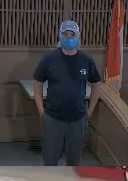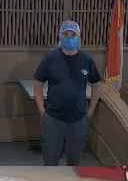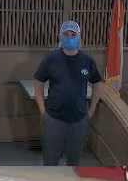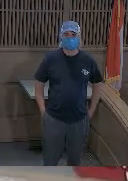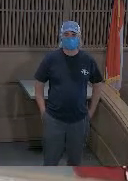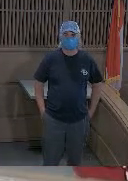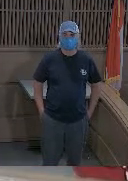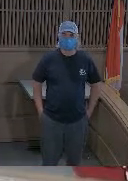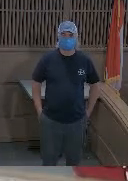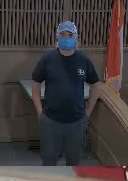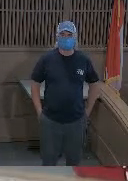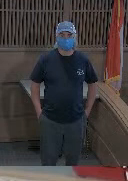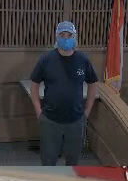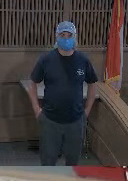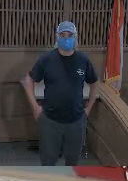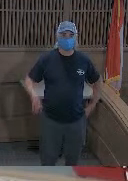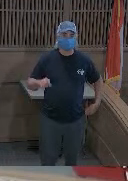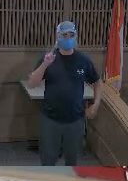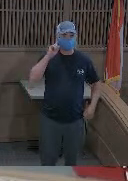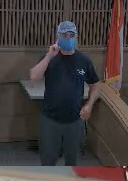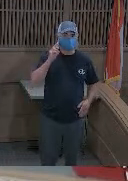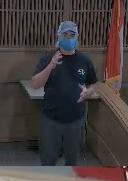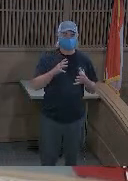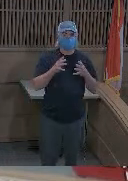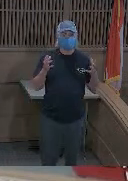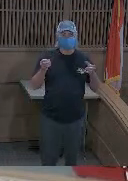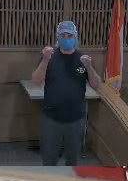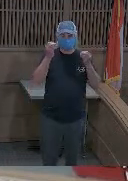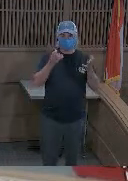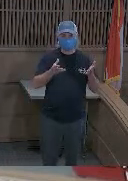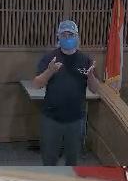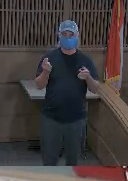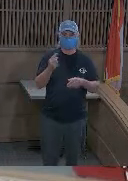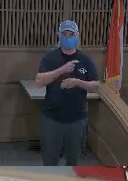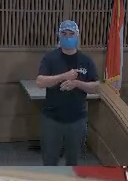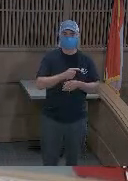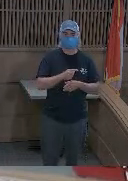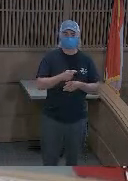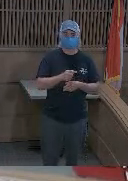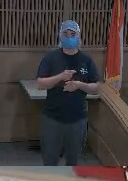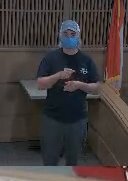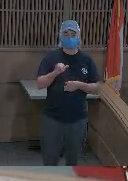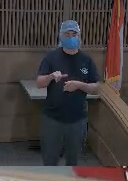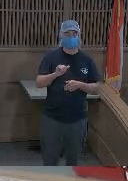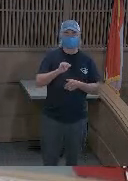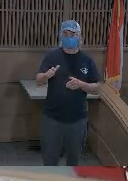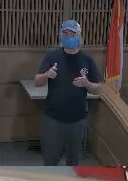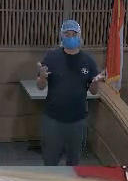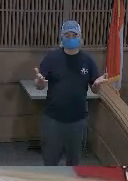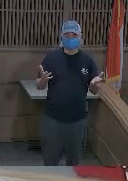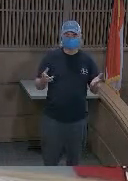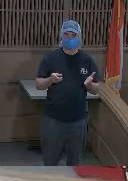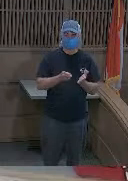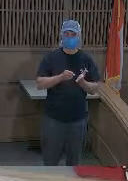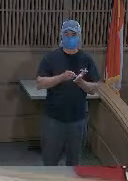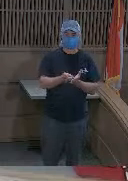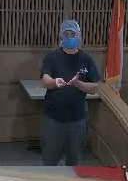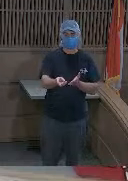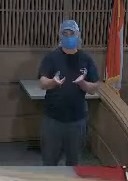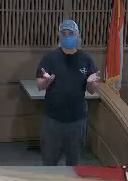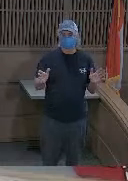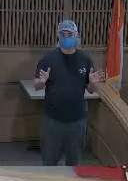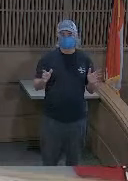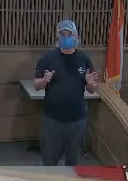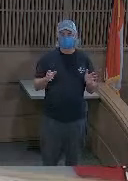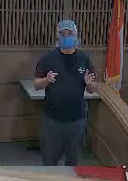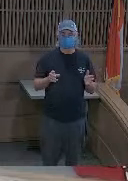Thank you, Chief. You've heard a lot of information today. Let me tell you, it is true. What the mayor said, what Dr. Black